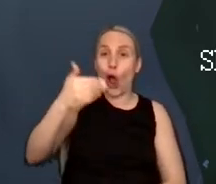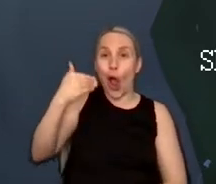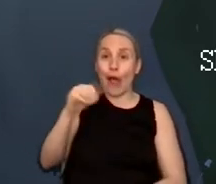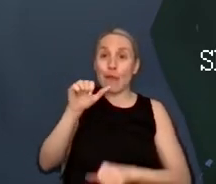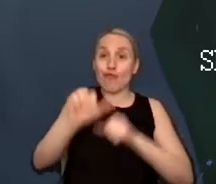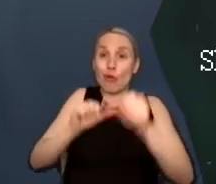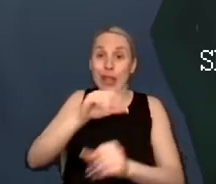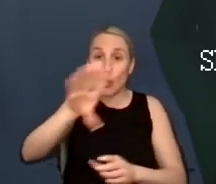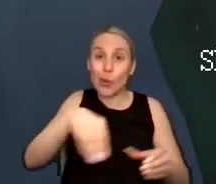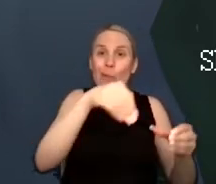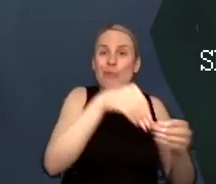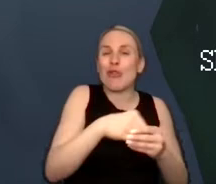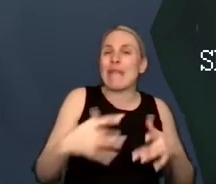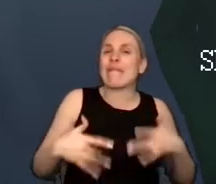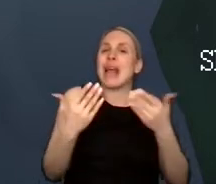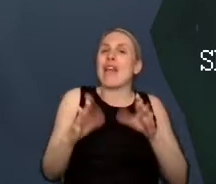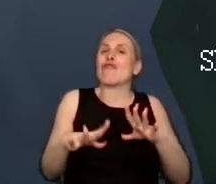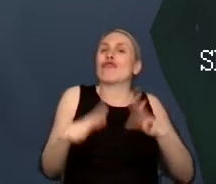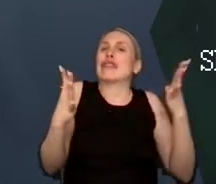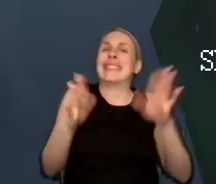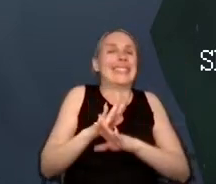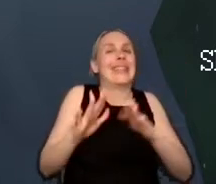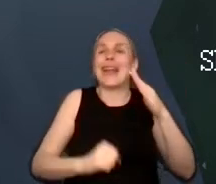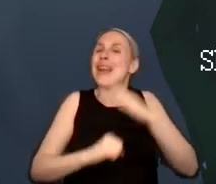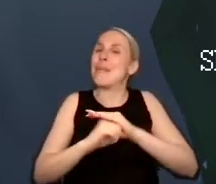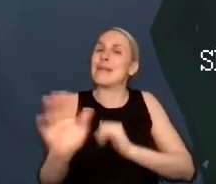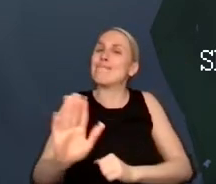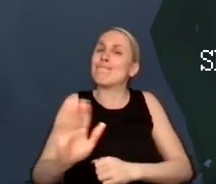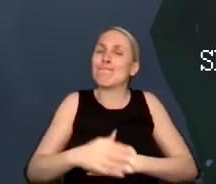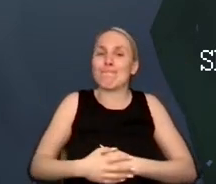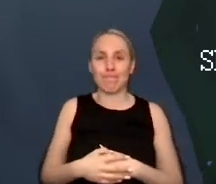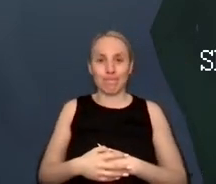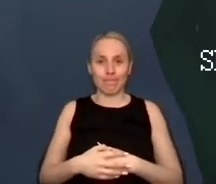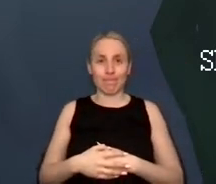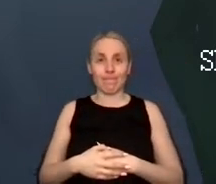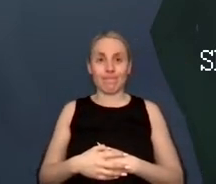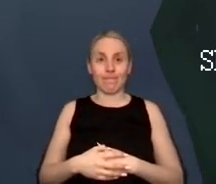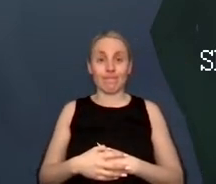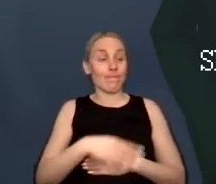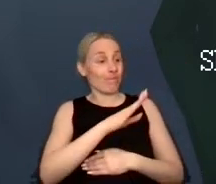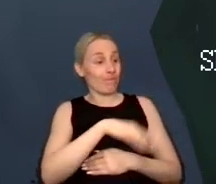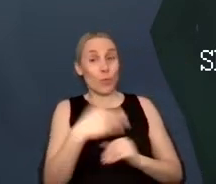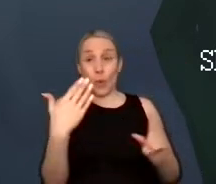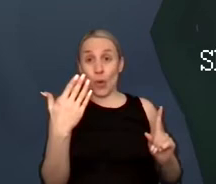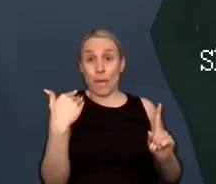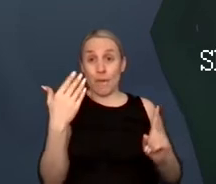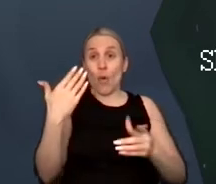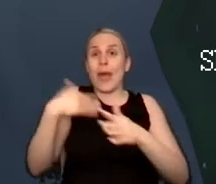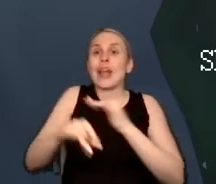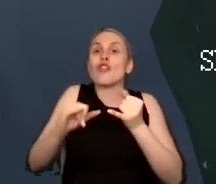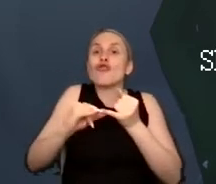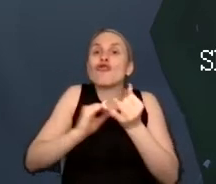constrained way. I mean, I think what we did take away, like the good part from the shrine thing that we managed to keep, is this like idea of these